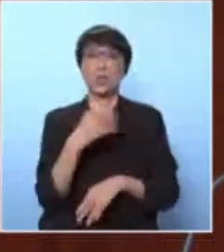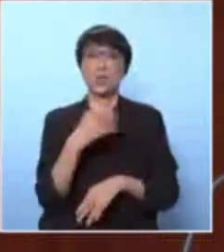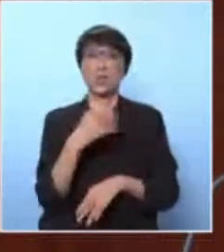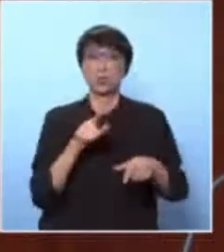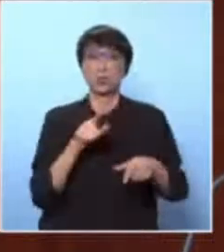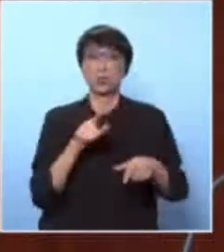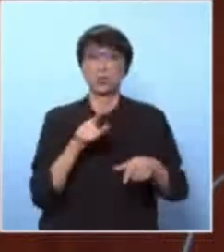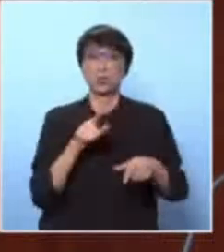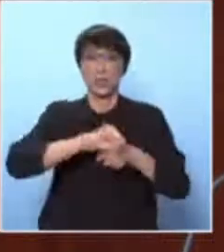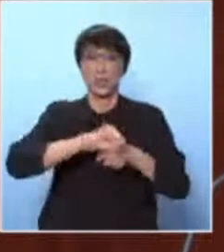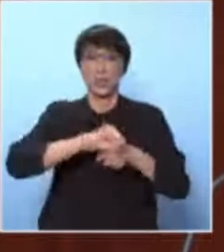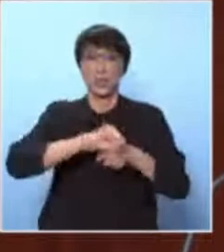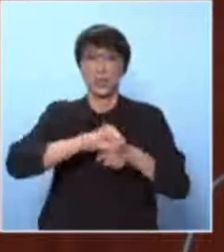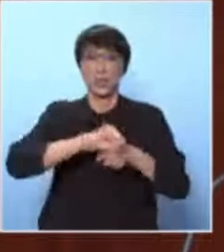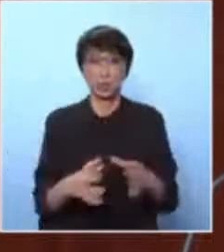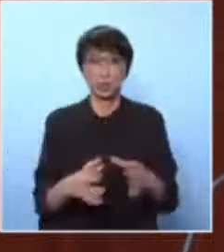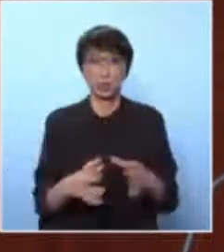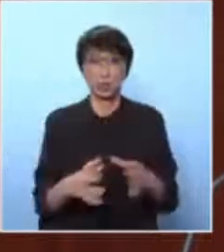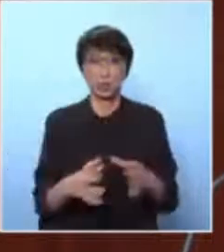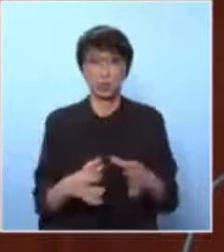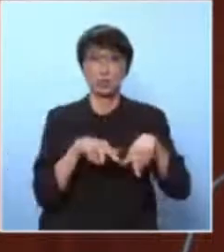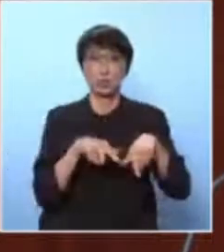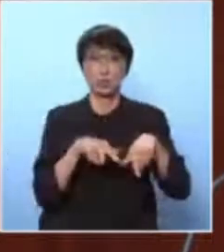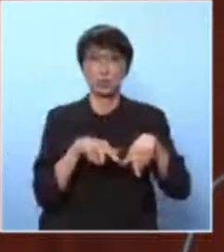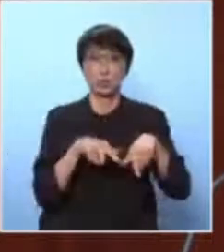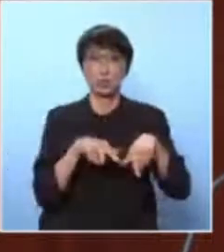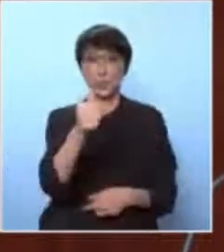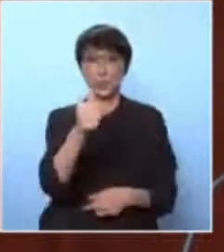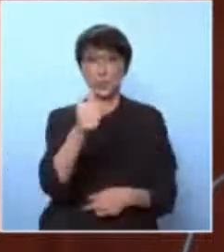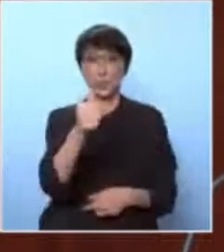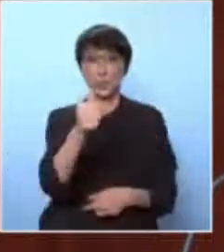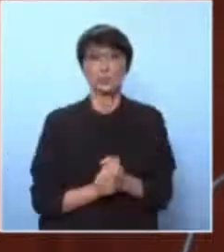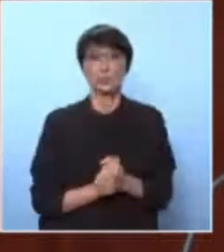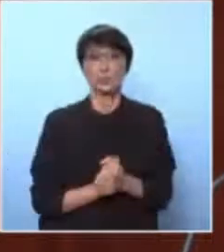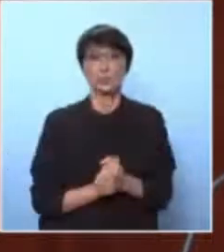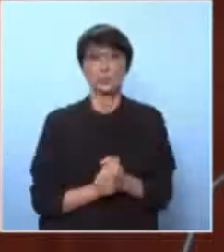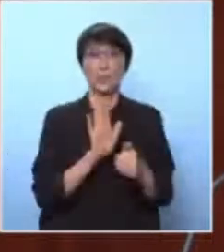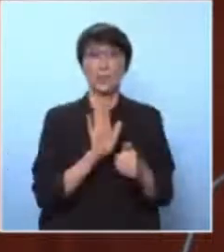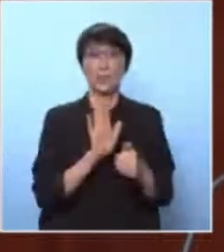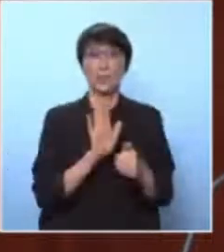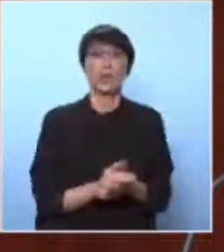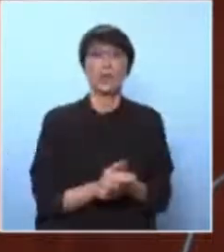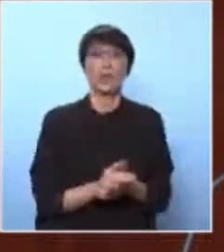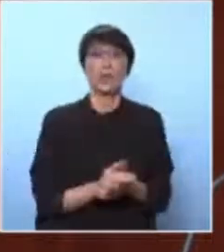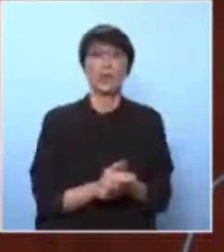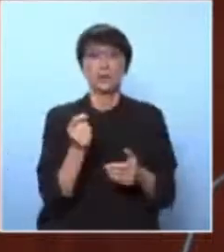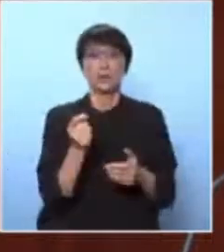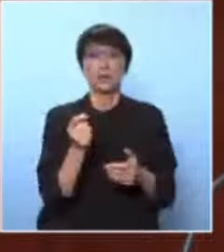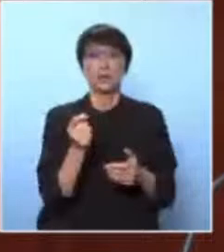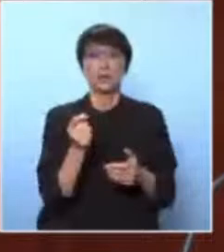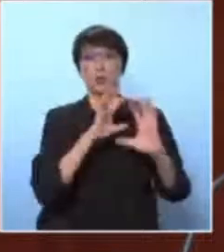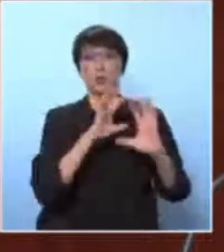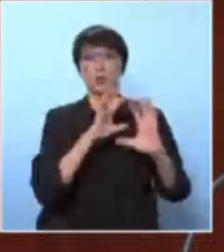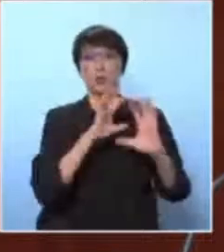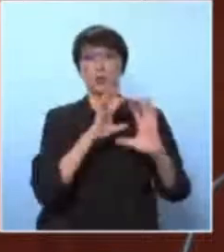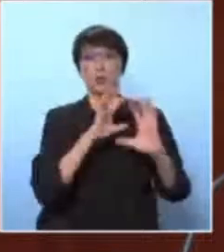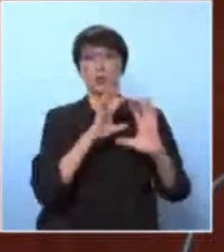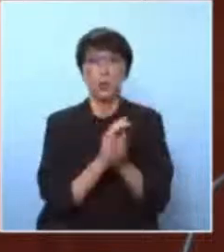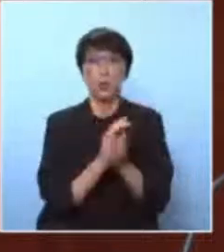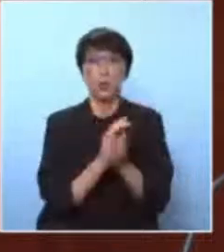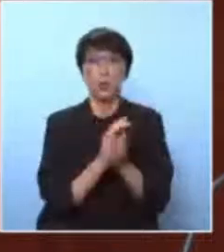10. These service centers provide EMs with language classes, after-school tutorial